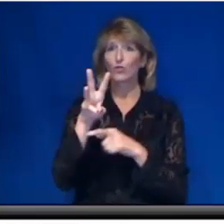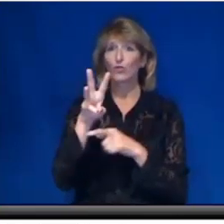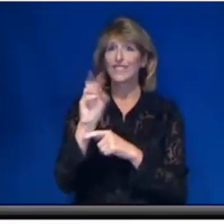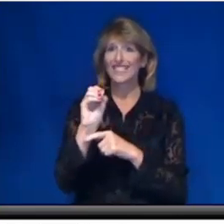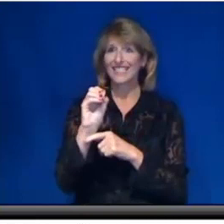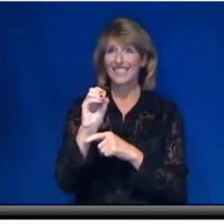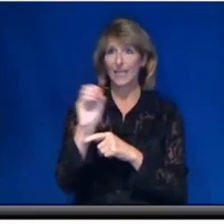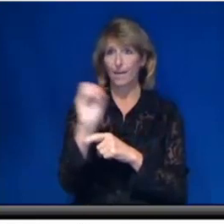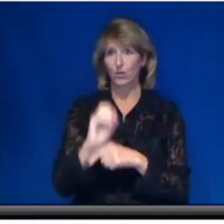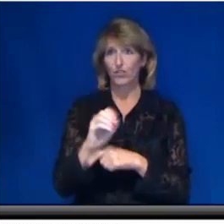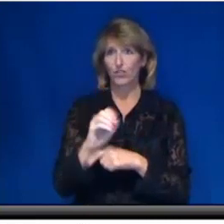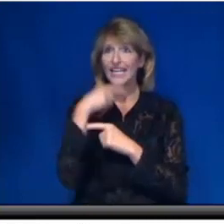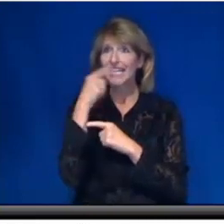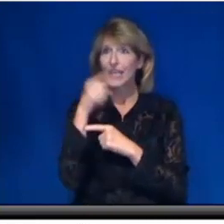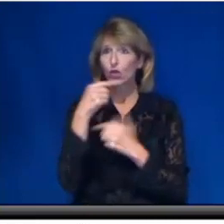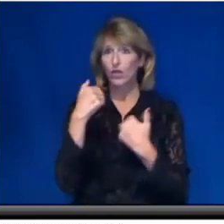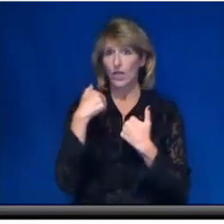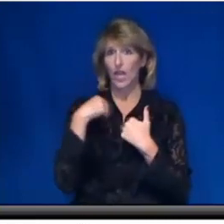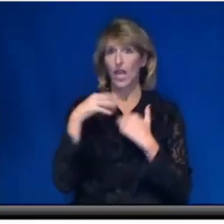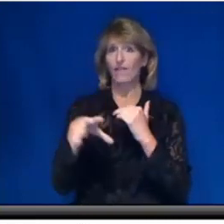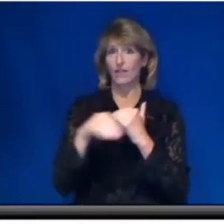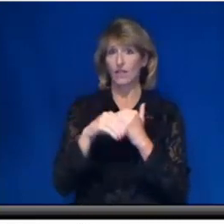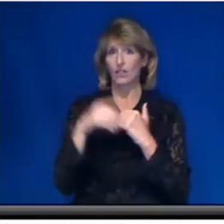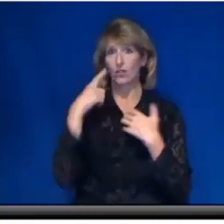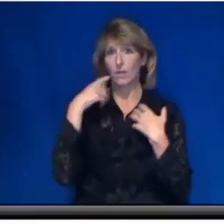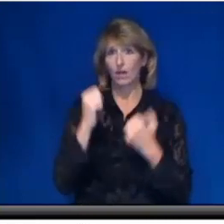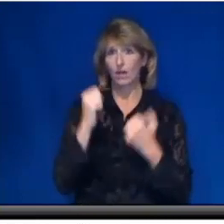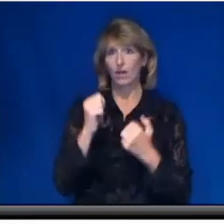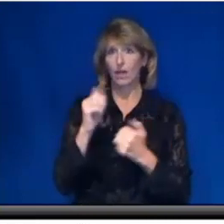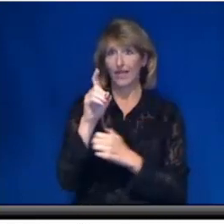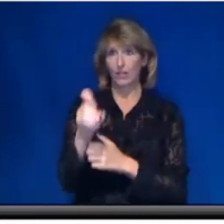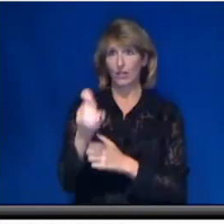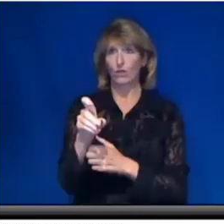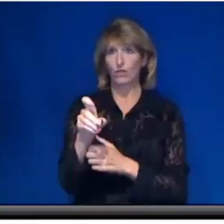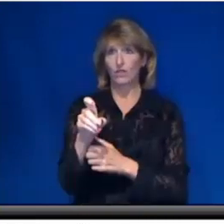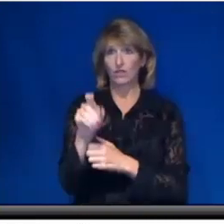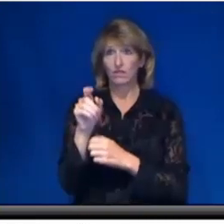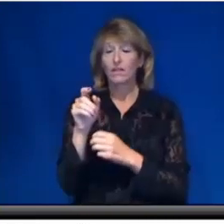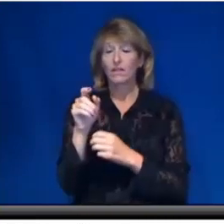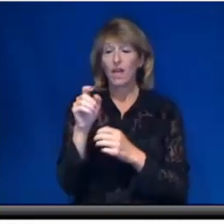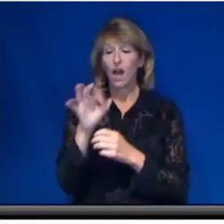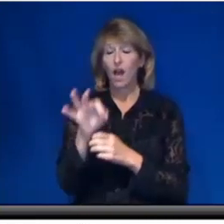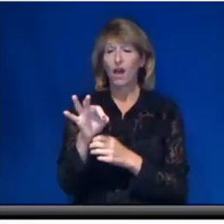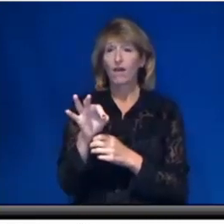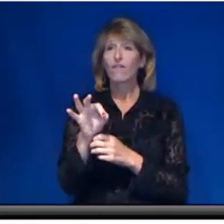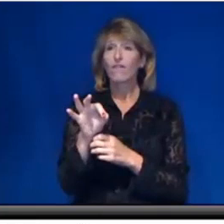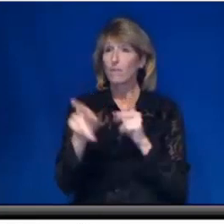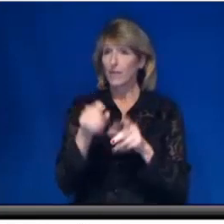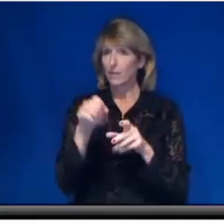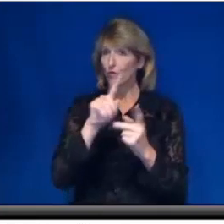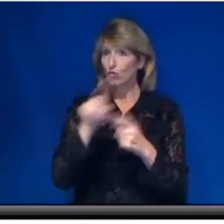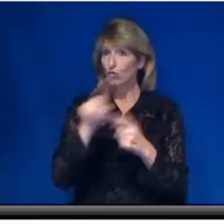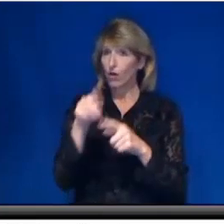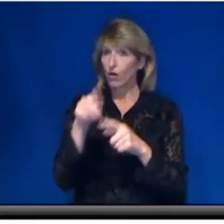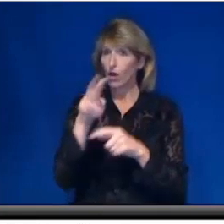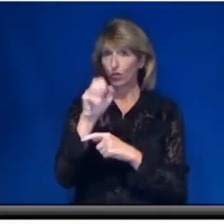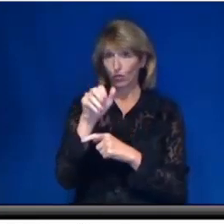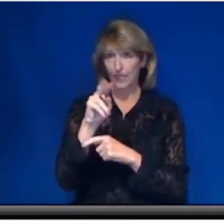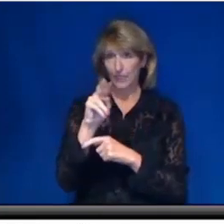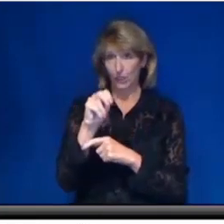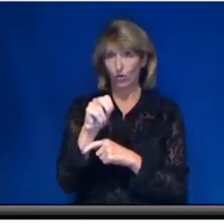disabilities. The statistic is about 30 to 60% within the hearing community have additional mental health diagnoses.